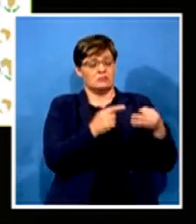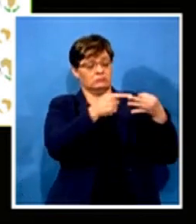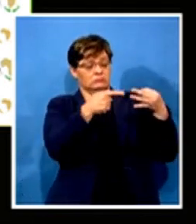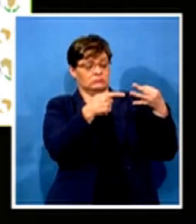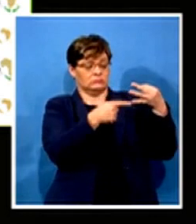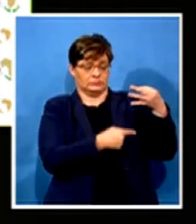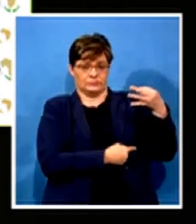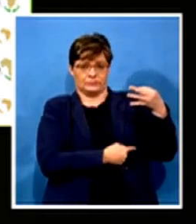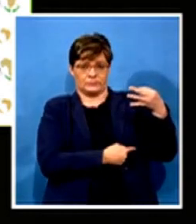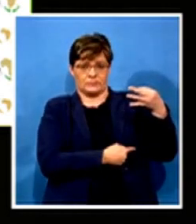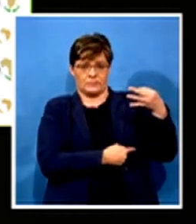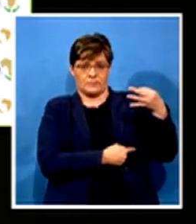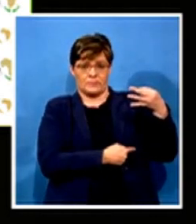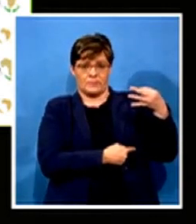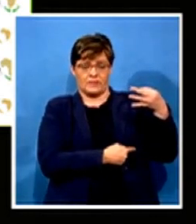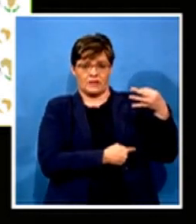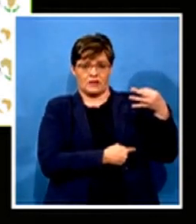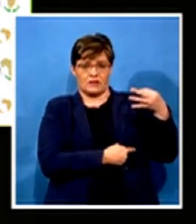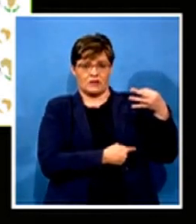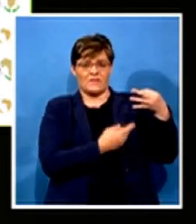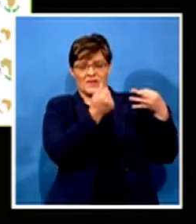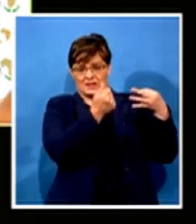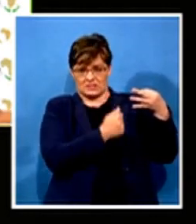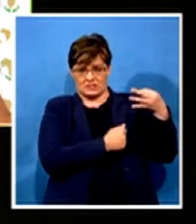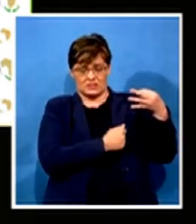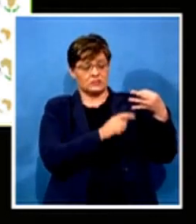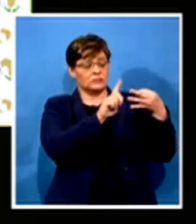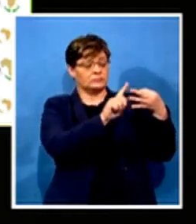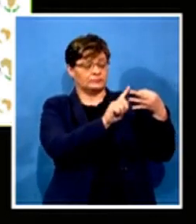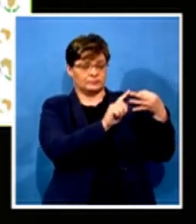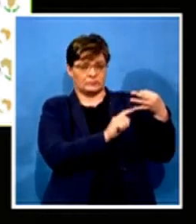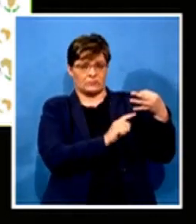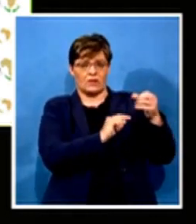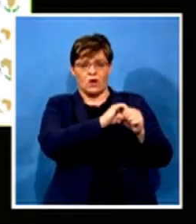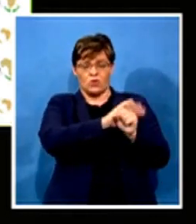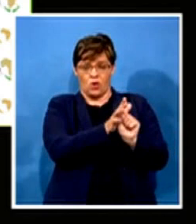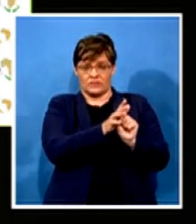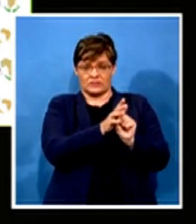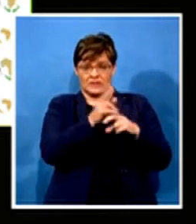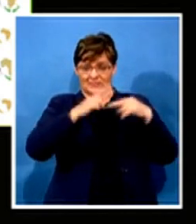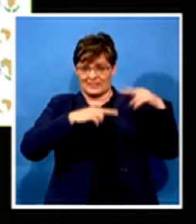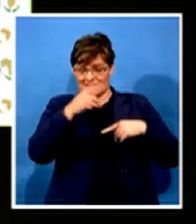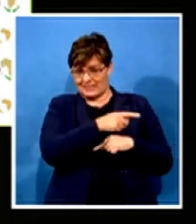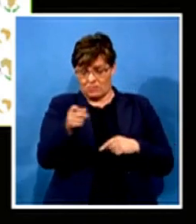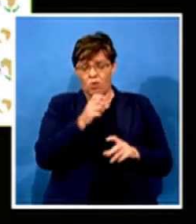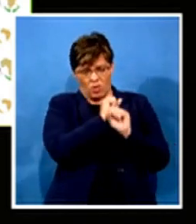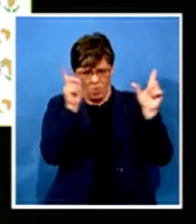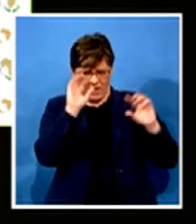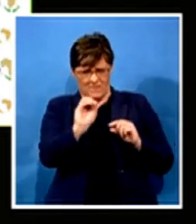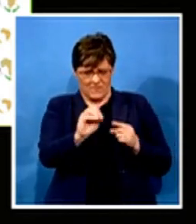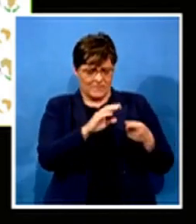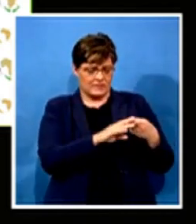analogs. One is through the COVID facility, which all of us are aware of. Then the second, which I've